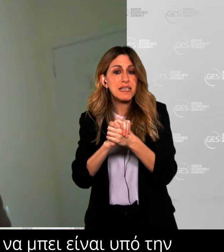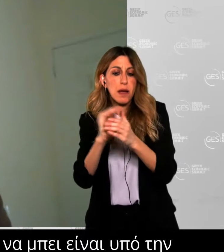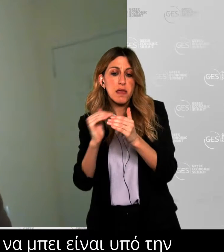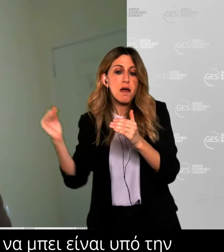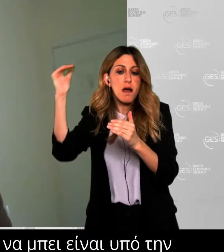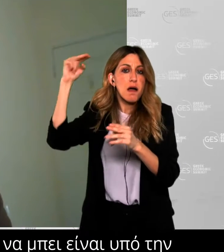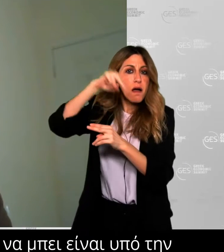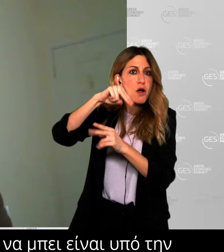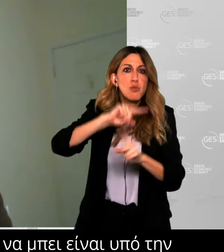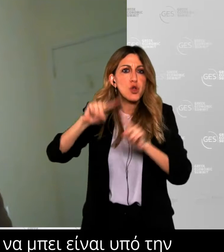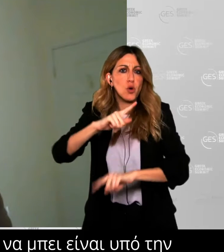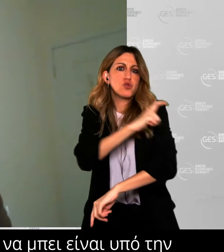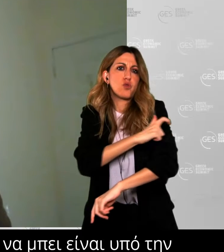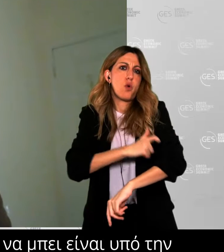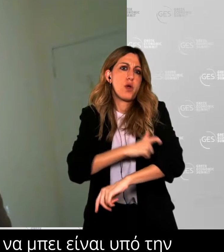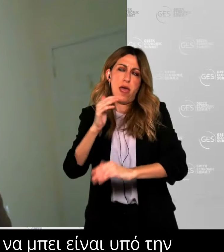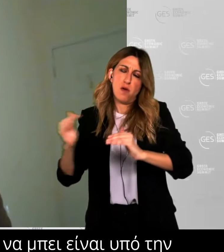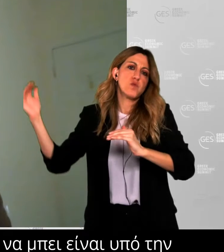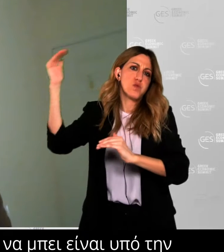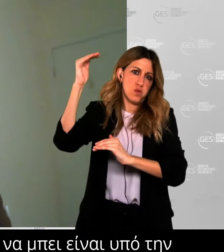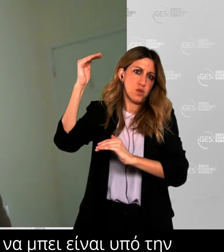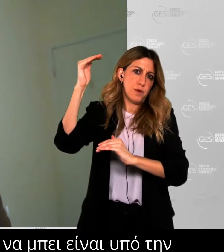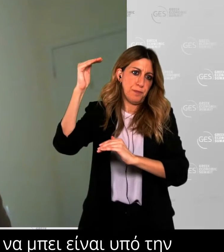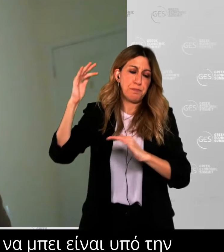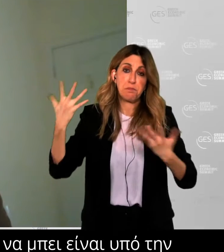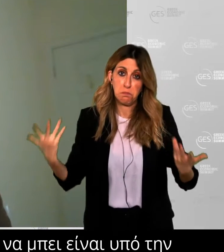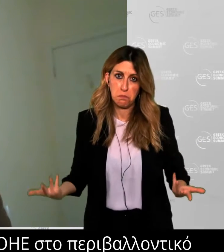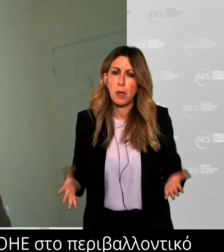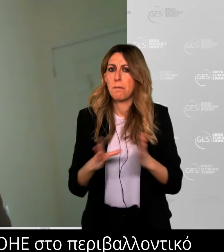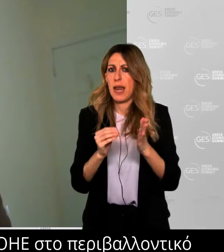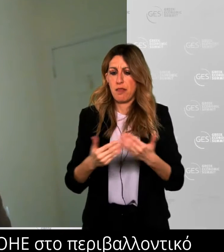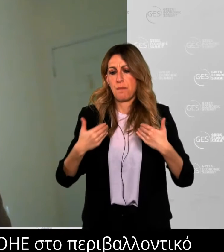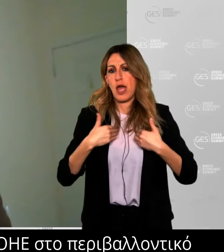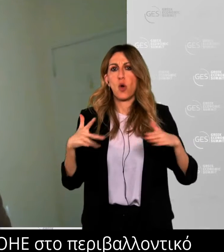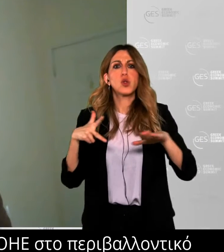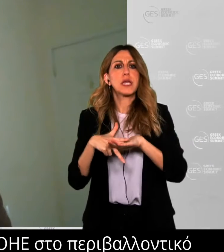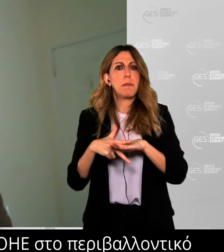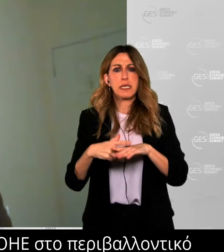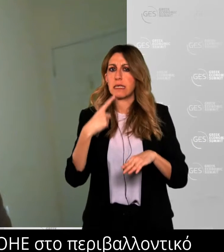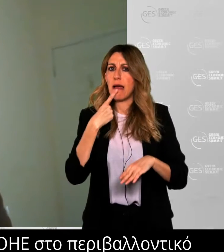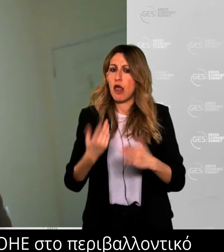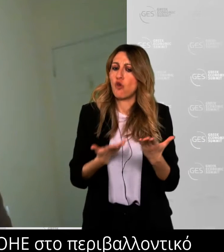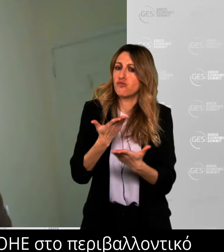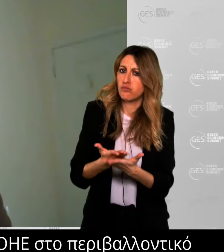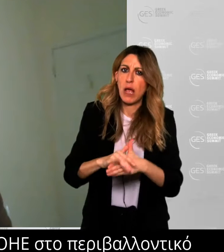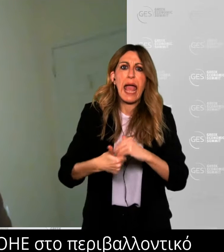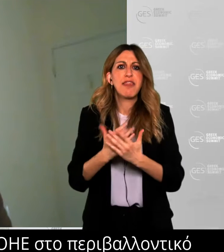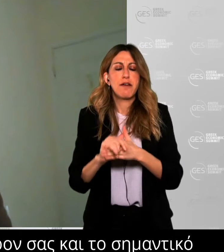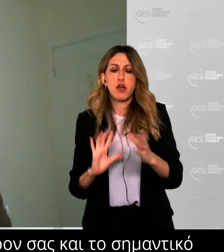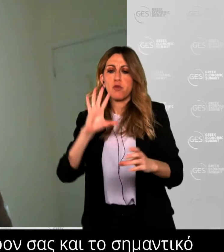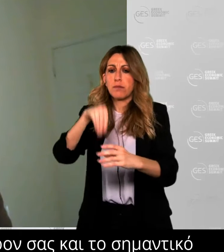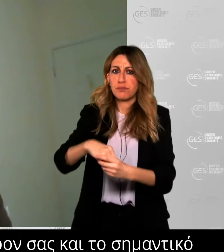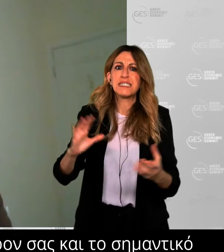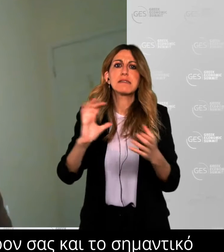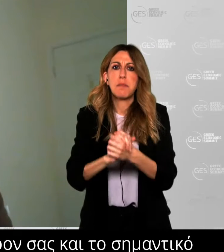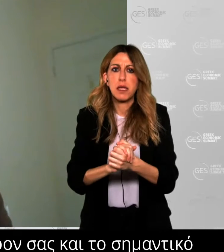your interest, and the key thing is that CEO's signature on the commitment text that says, okay, at the top of the